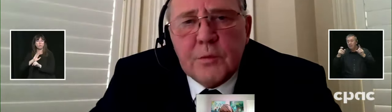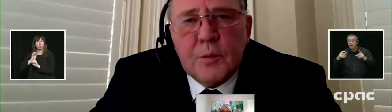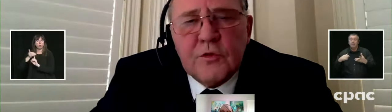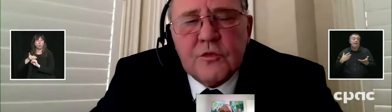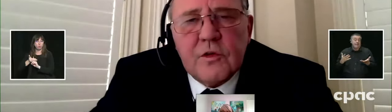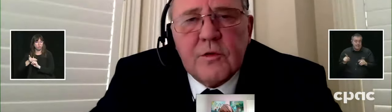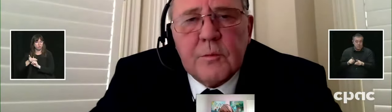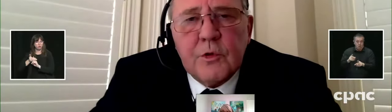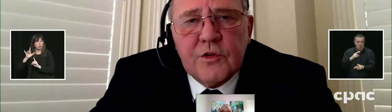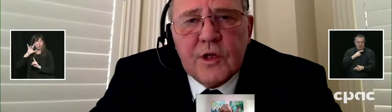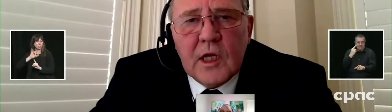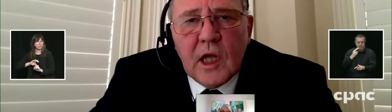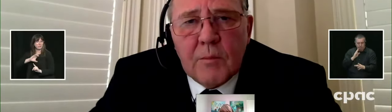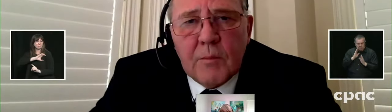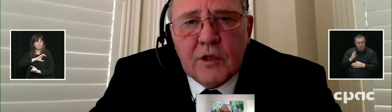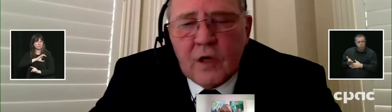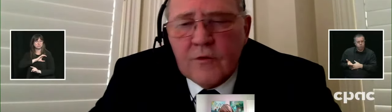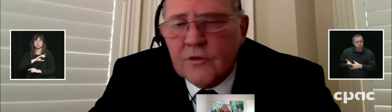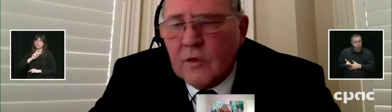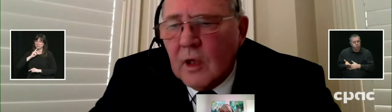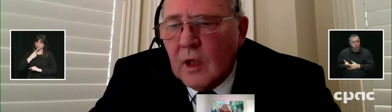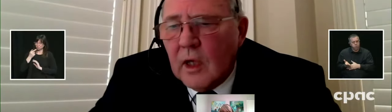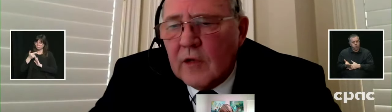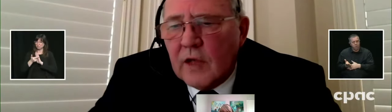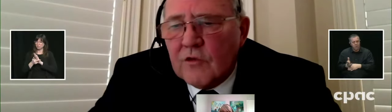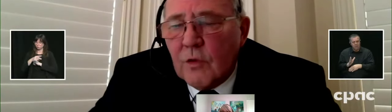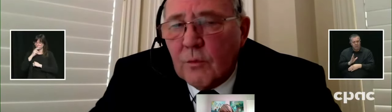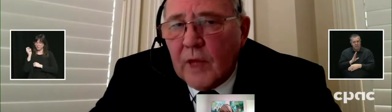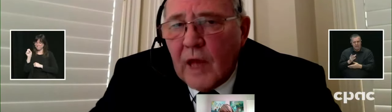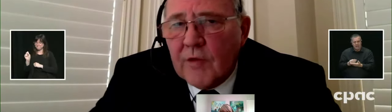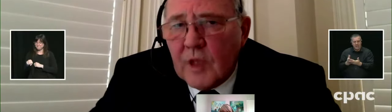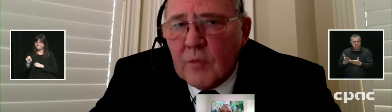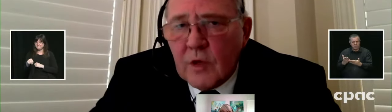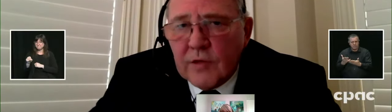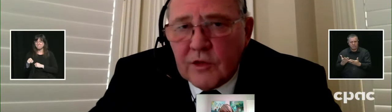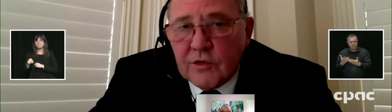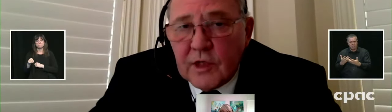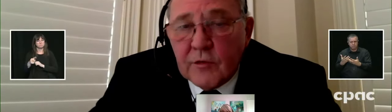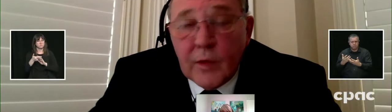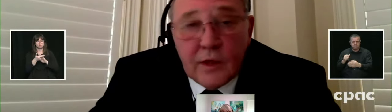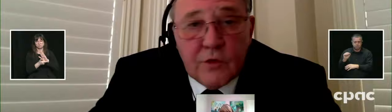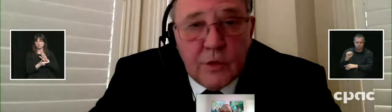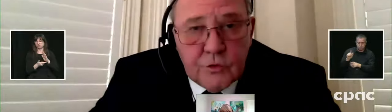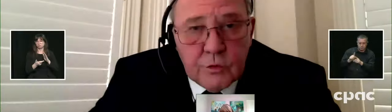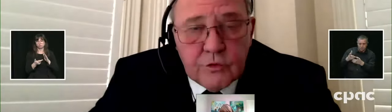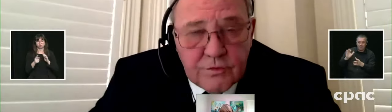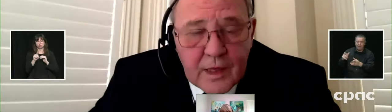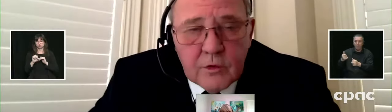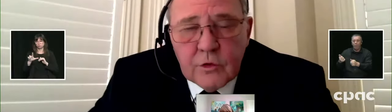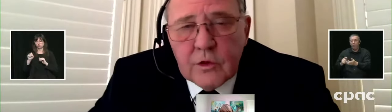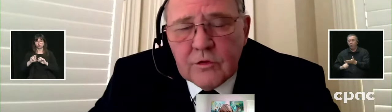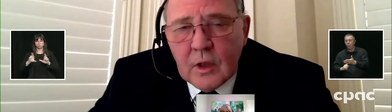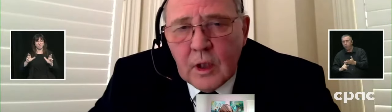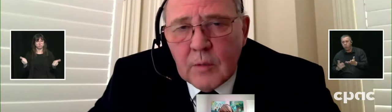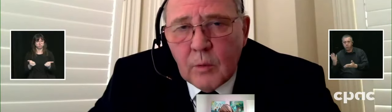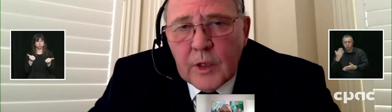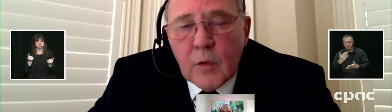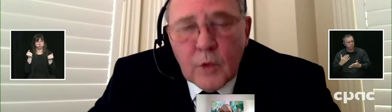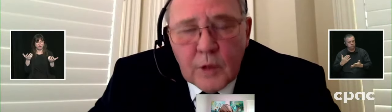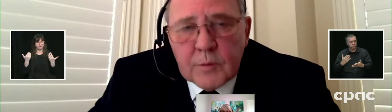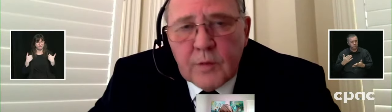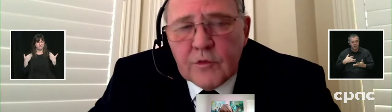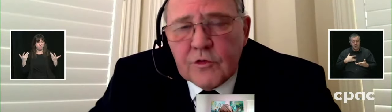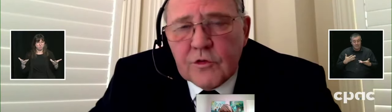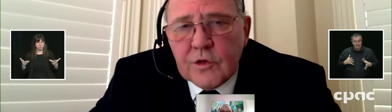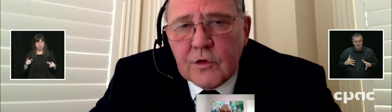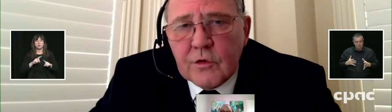for the purposes of impersonating a police officer. And so that we have a number of legislative and regulatory tools available to us, but we are working